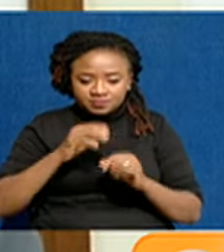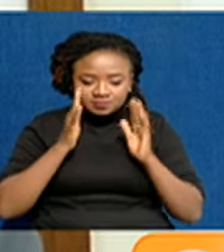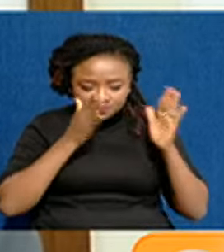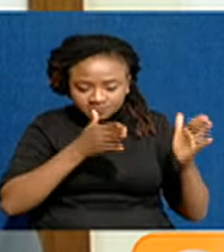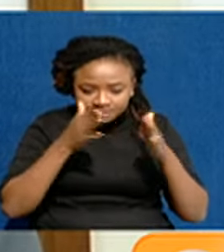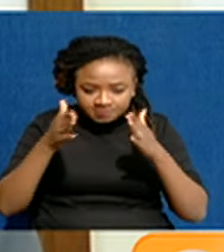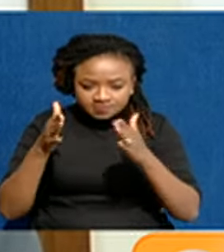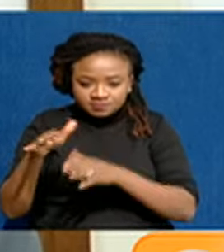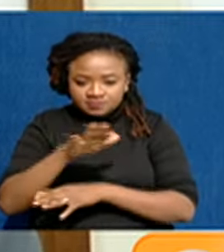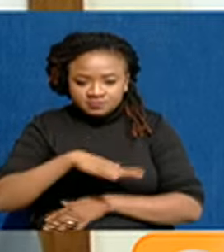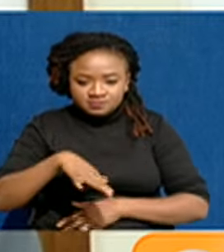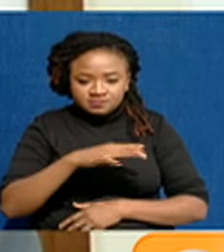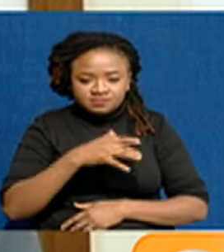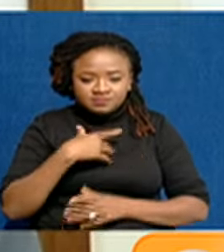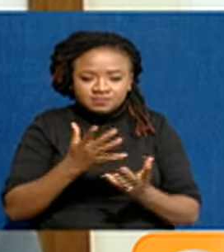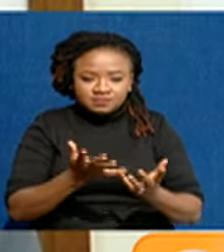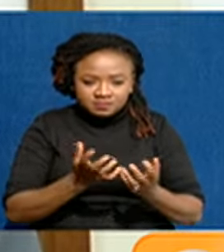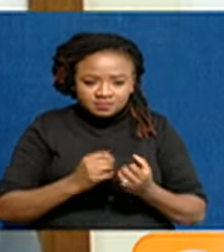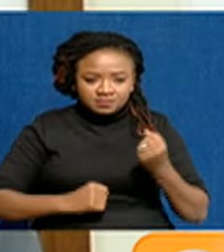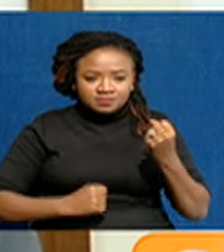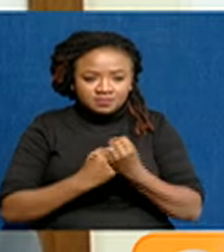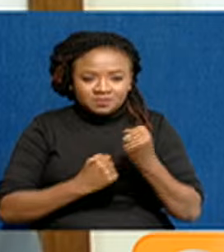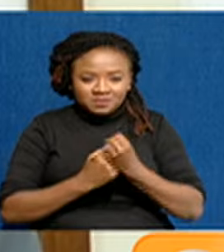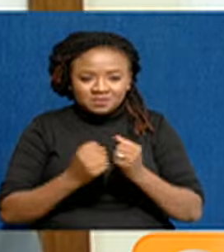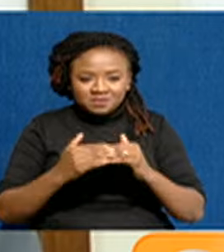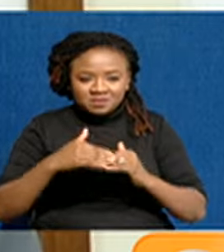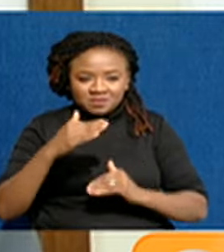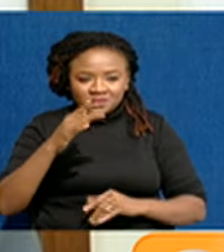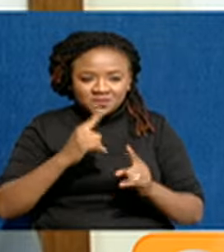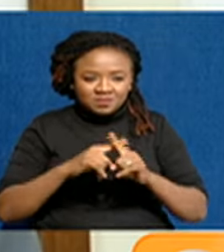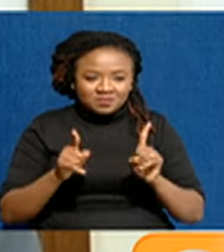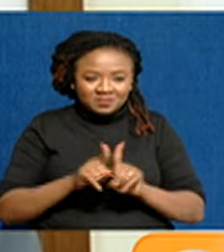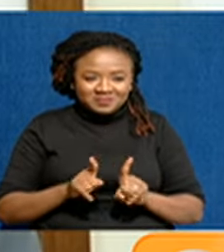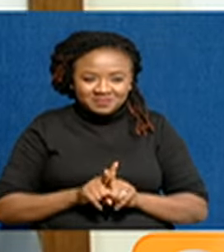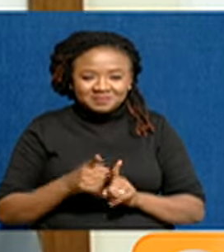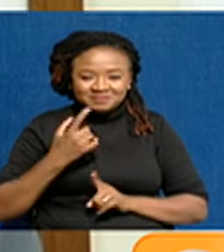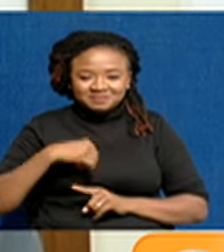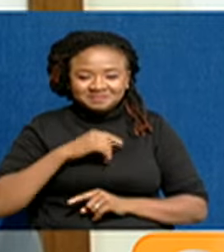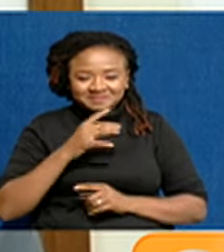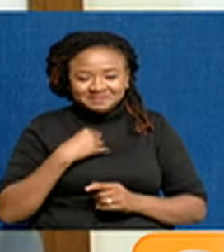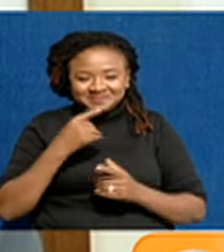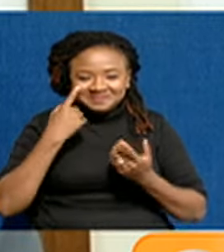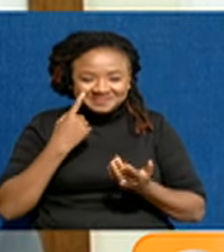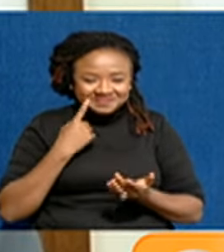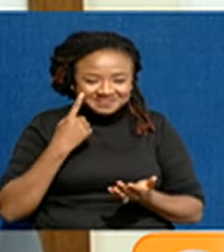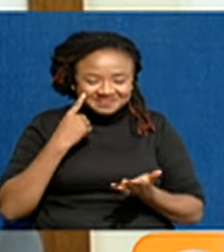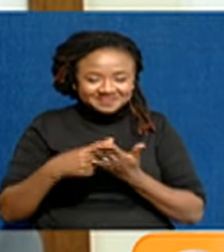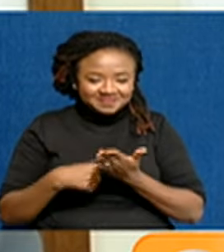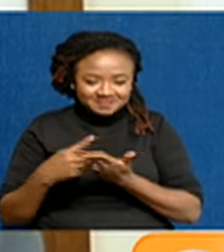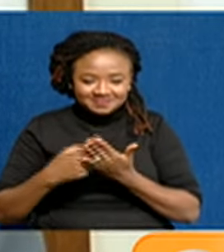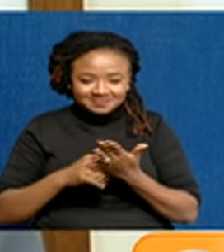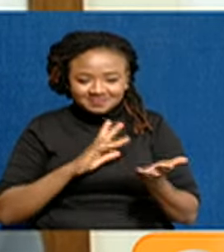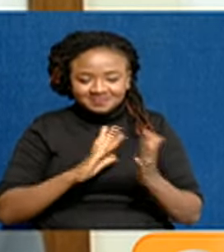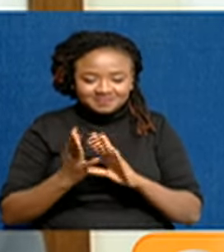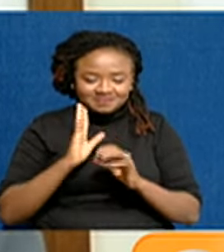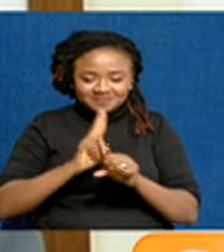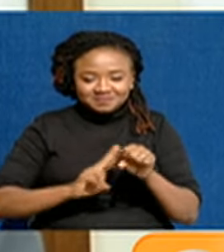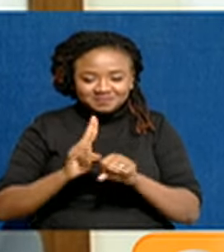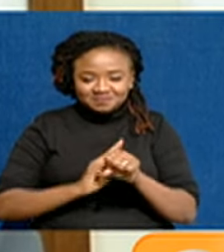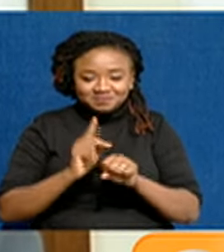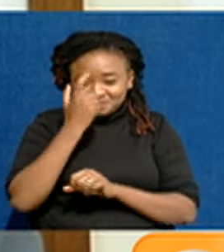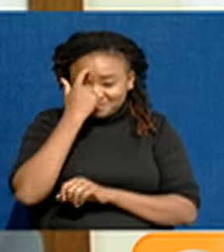going forward as we try to also improve on our on how we are going to deploy. Remember, this is actually a two-month exercise, so we